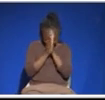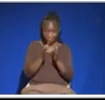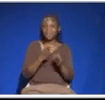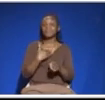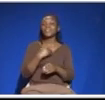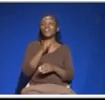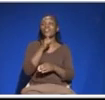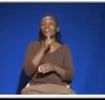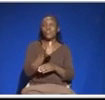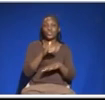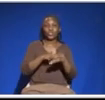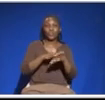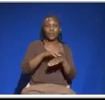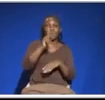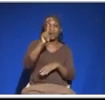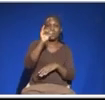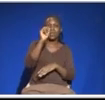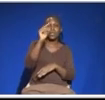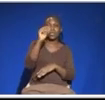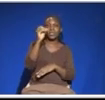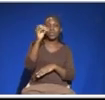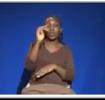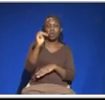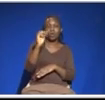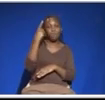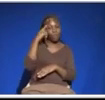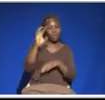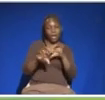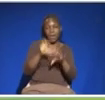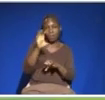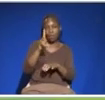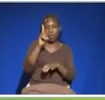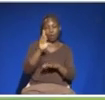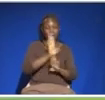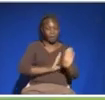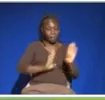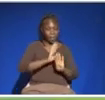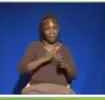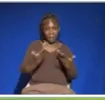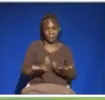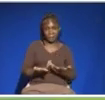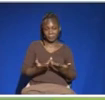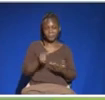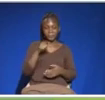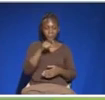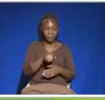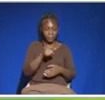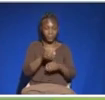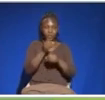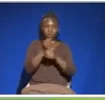or kingdom Animaria. So one of the characteristics is that these organisms